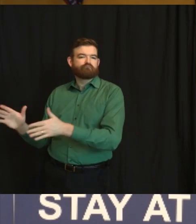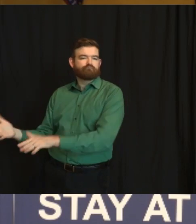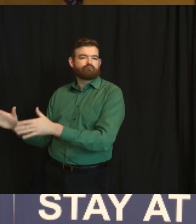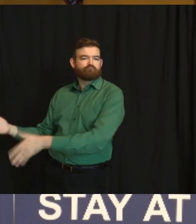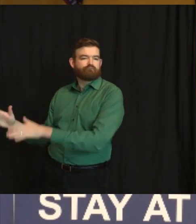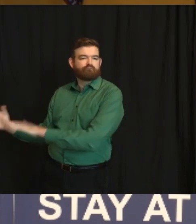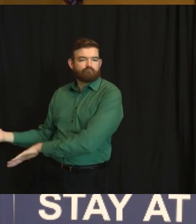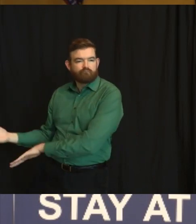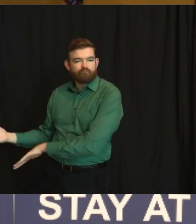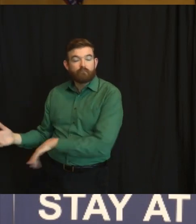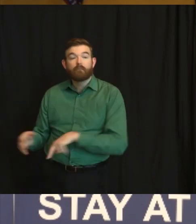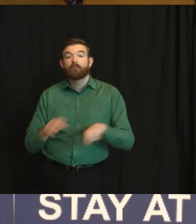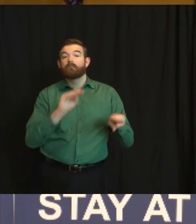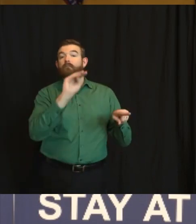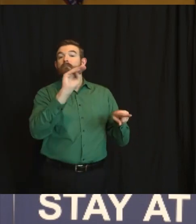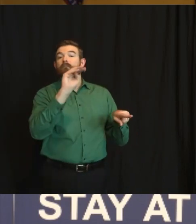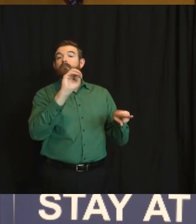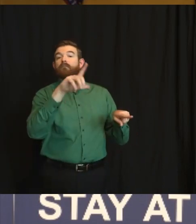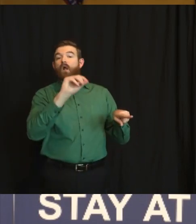at Paramus.